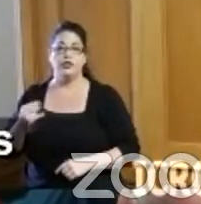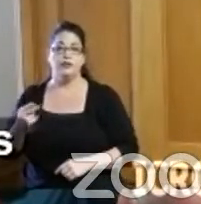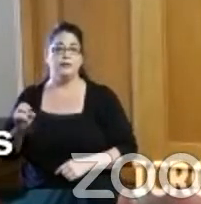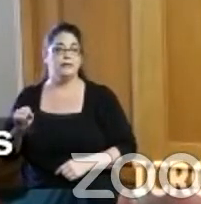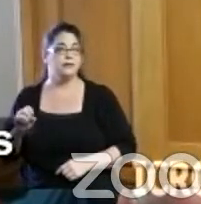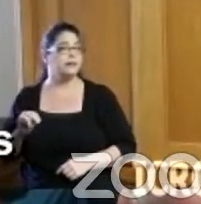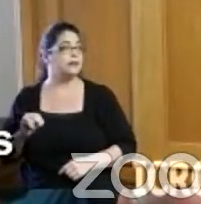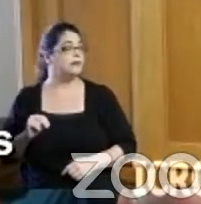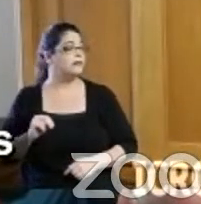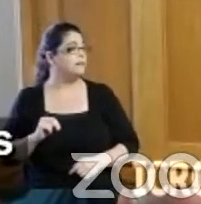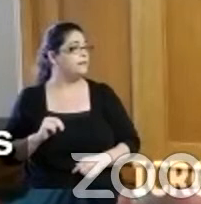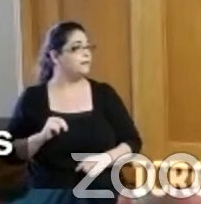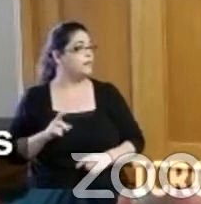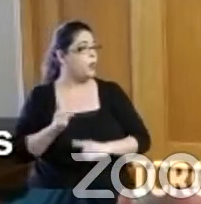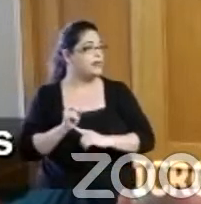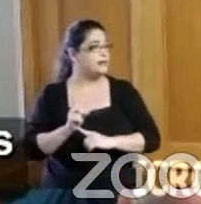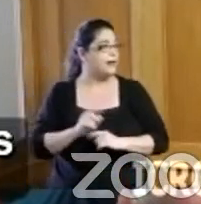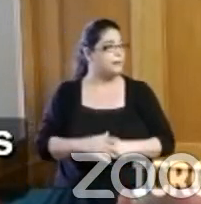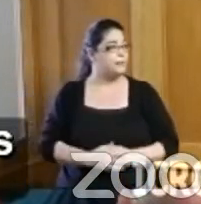Dale. Hold on 1 second.